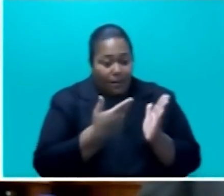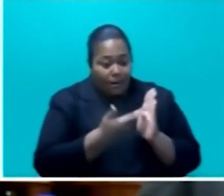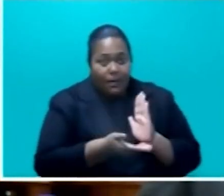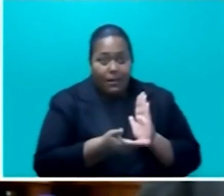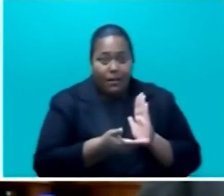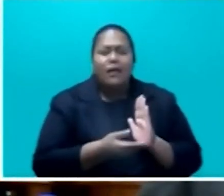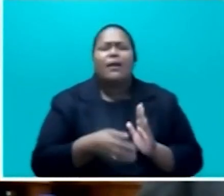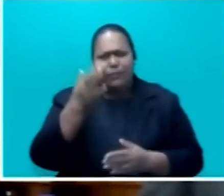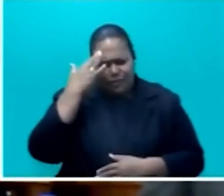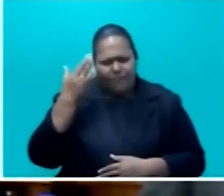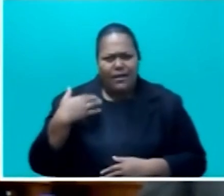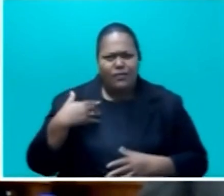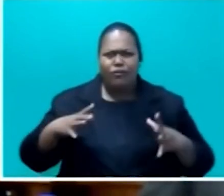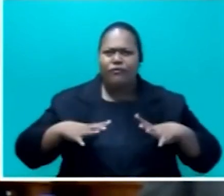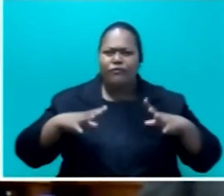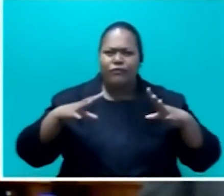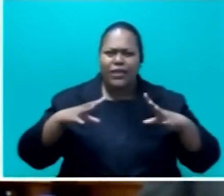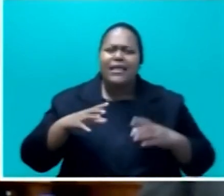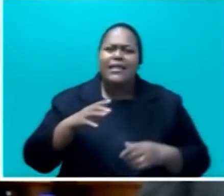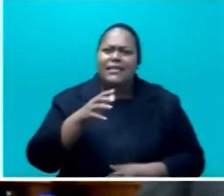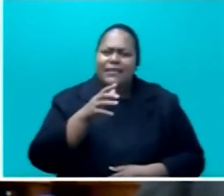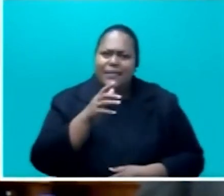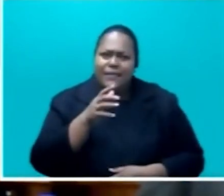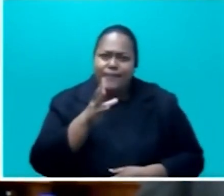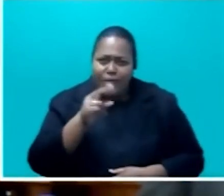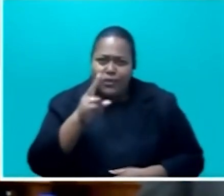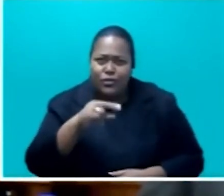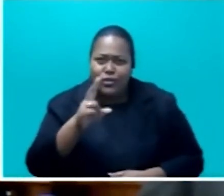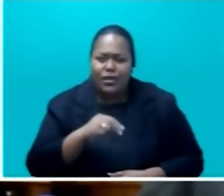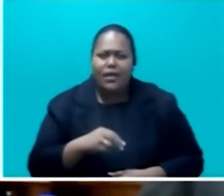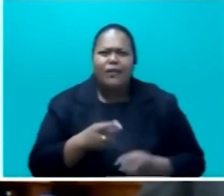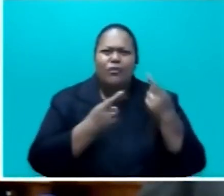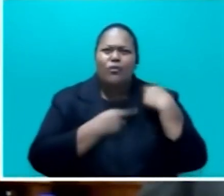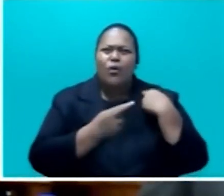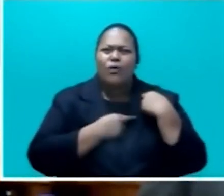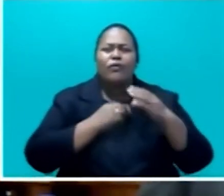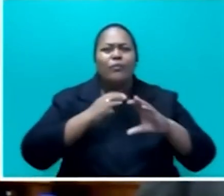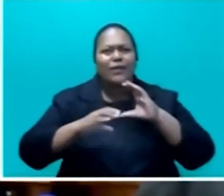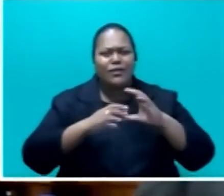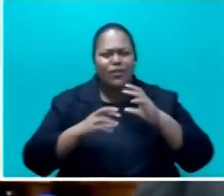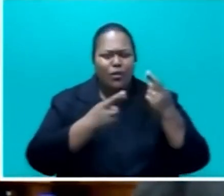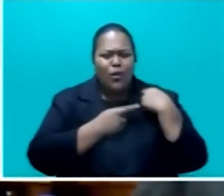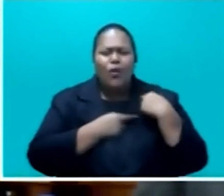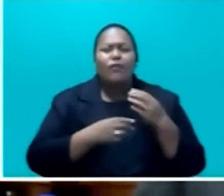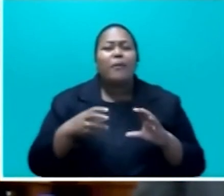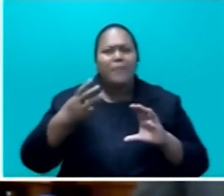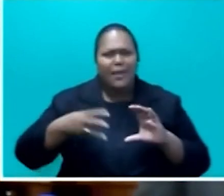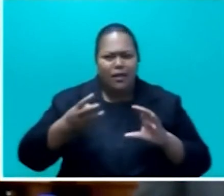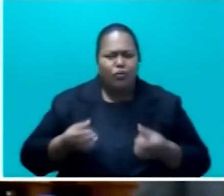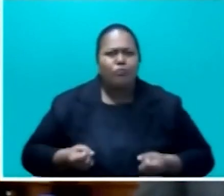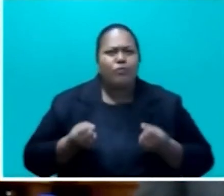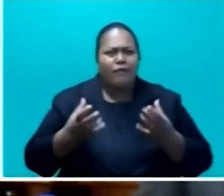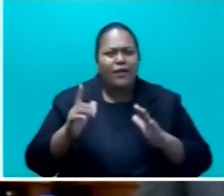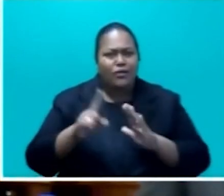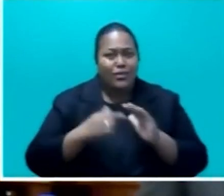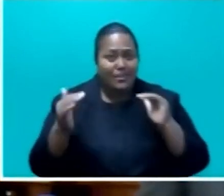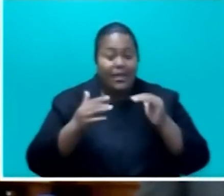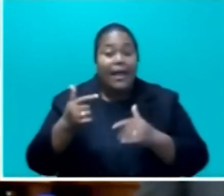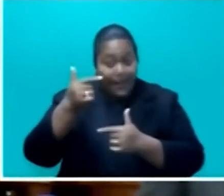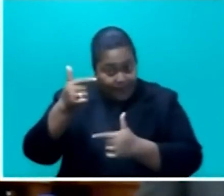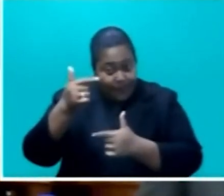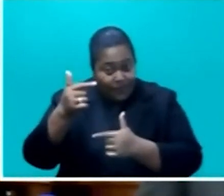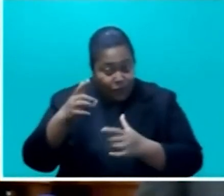one sharpens another." This verse emphasizes the importance of constructive criticism and dialogue as a means of improving